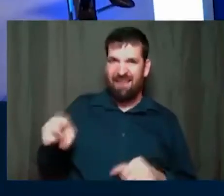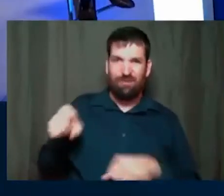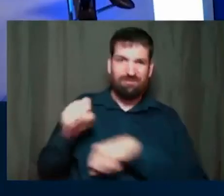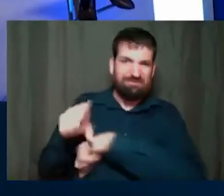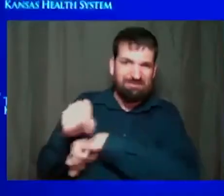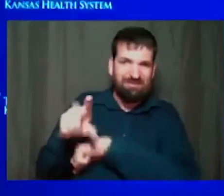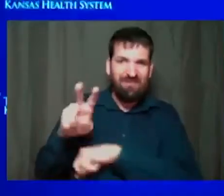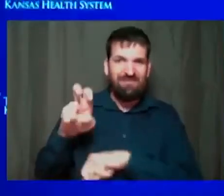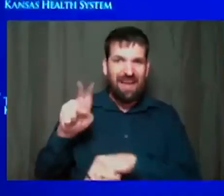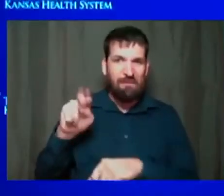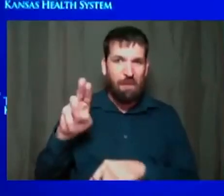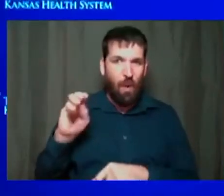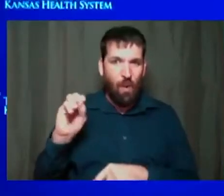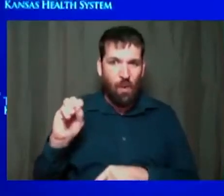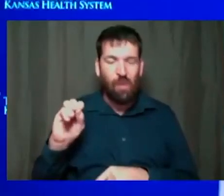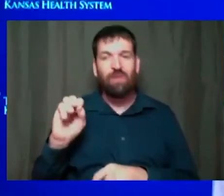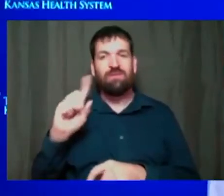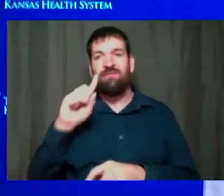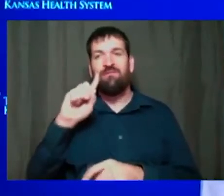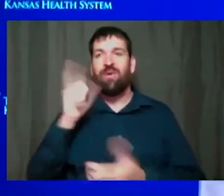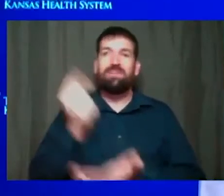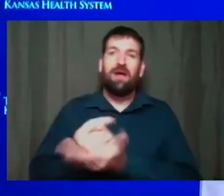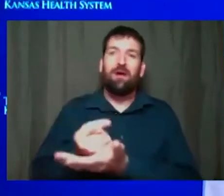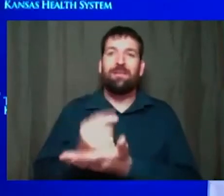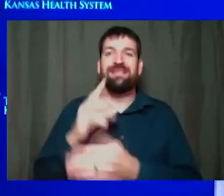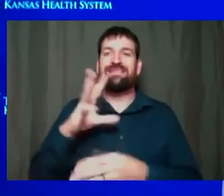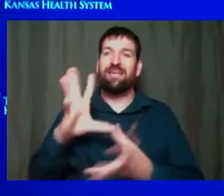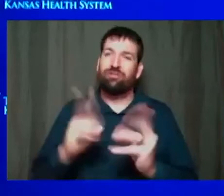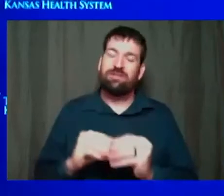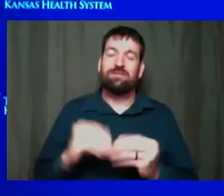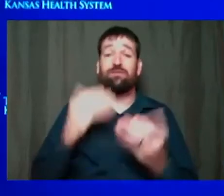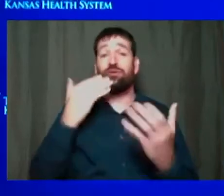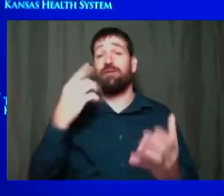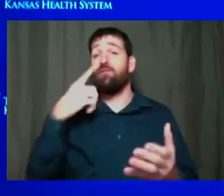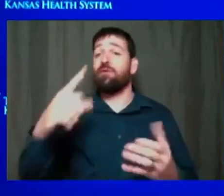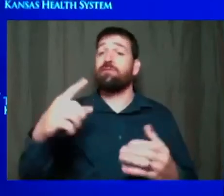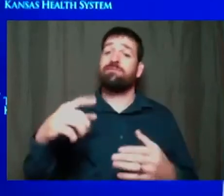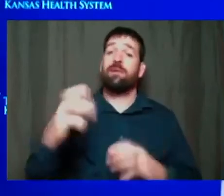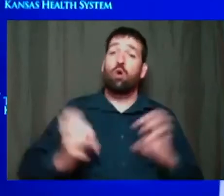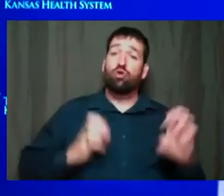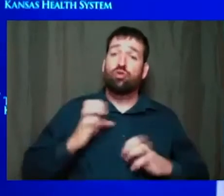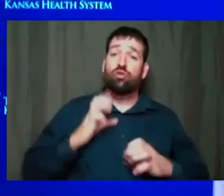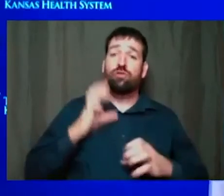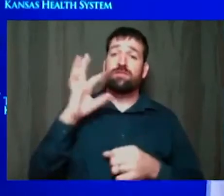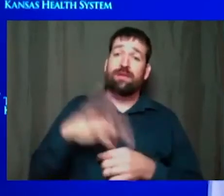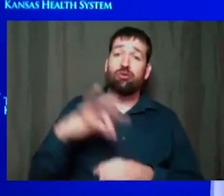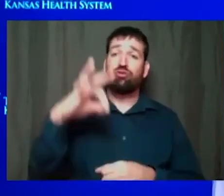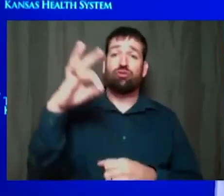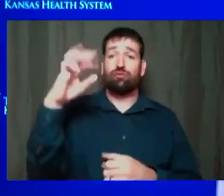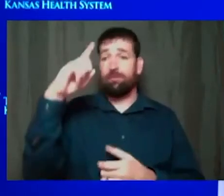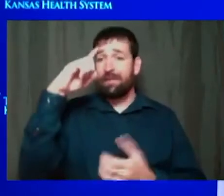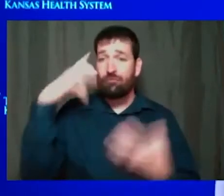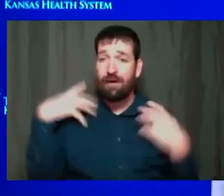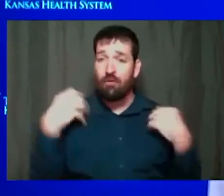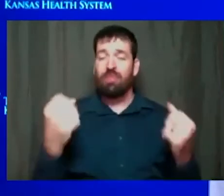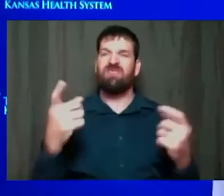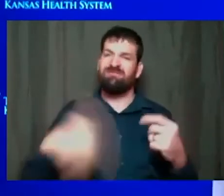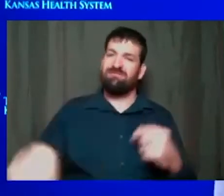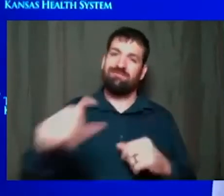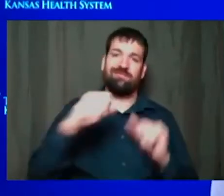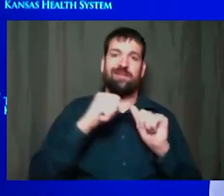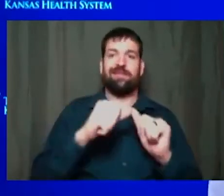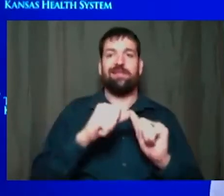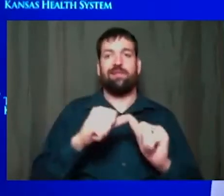So very good for emotional and spiritual and mental health. Thank you very much for that. Everybody continue to also get